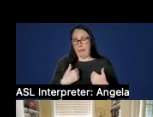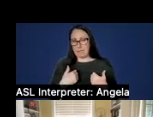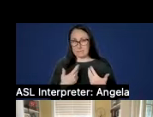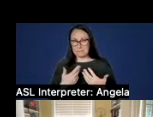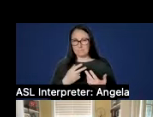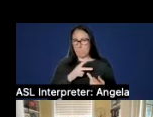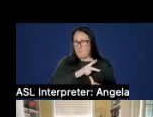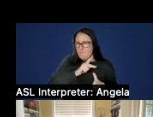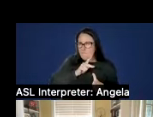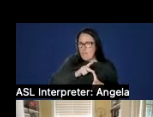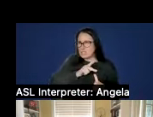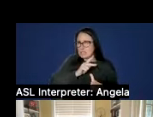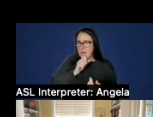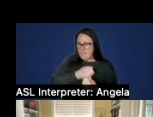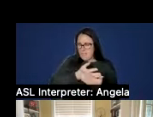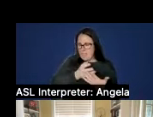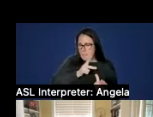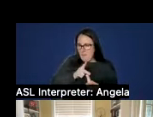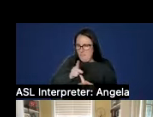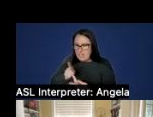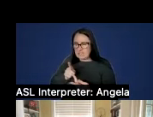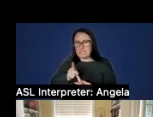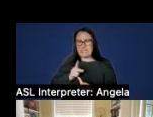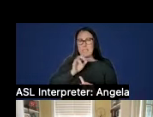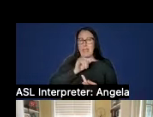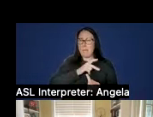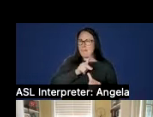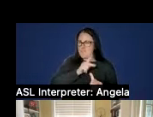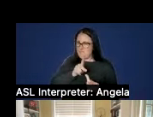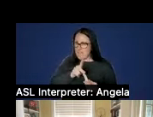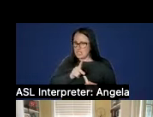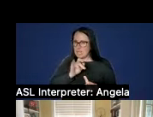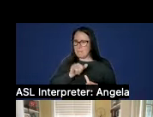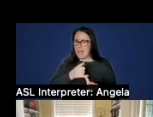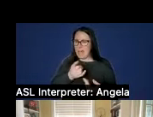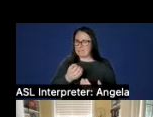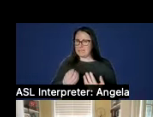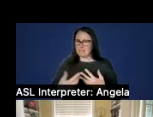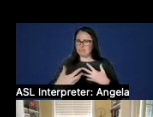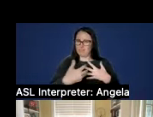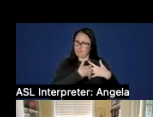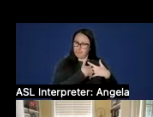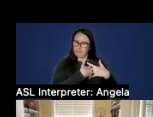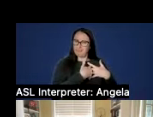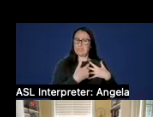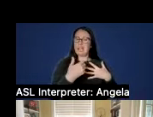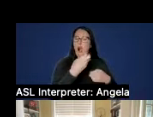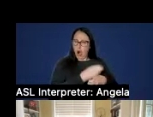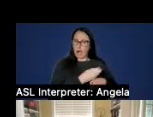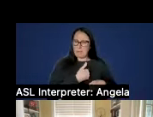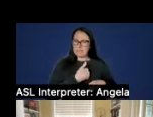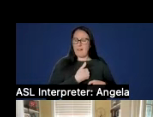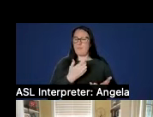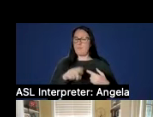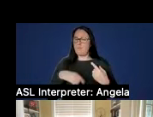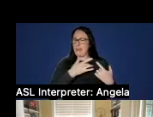sense of urgency. I think that perfection is one that gets me. I'm hard on myself, and when I tend to feel like I'm not doing or